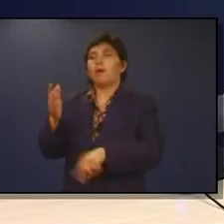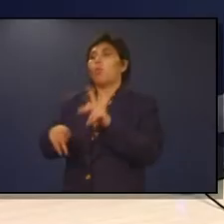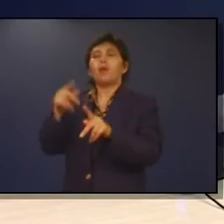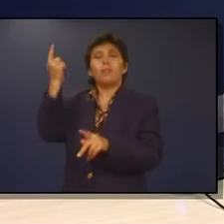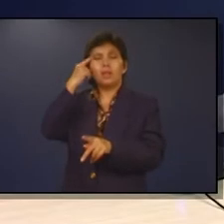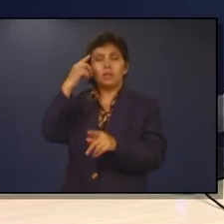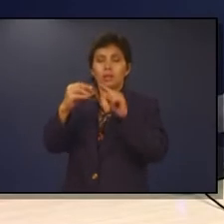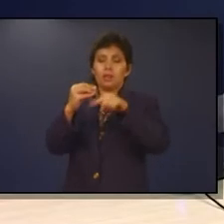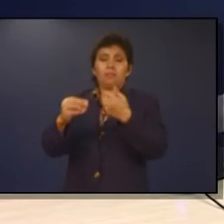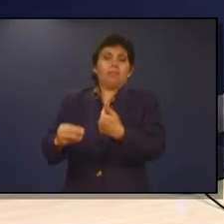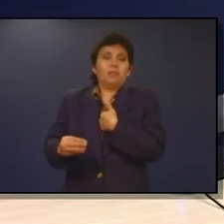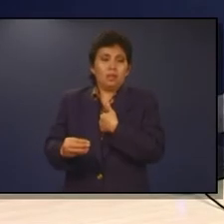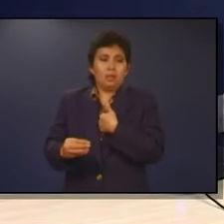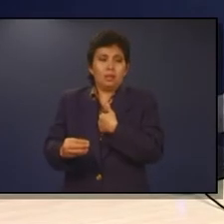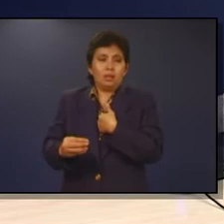think, yeah?